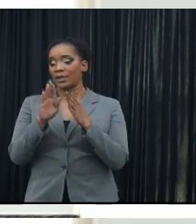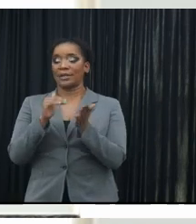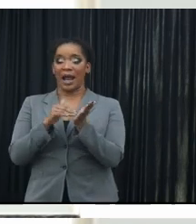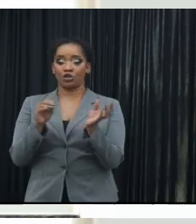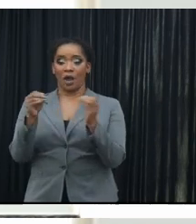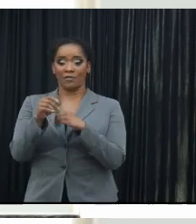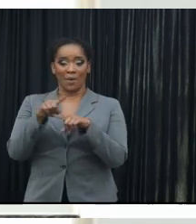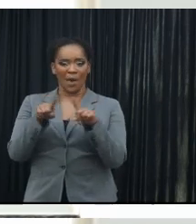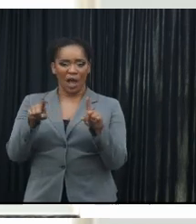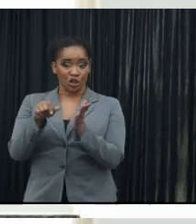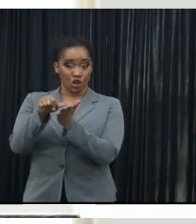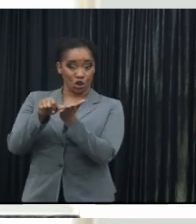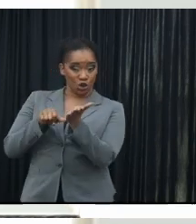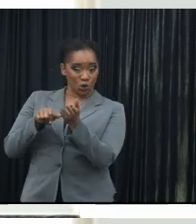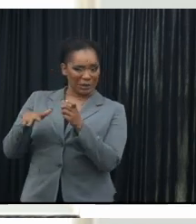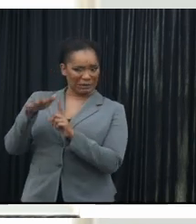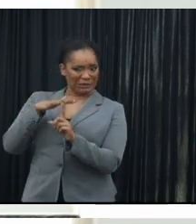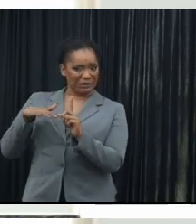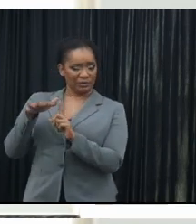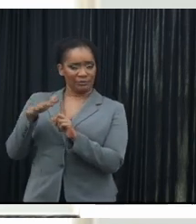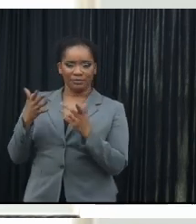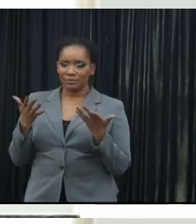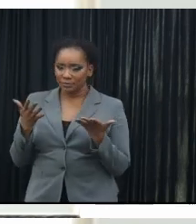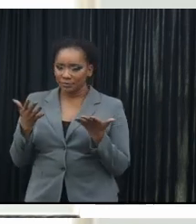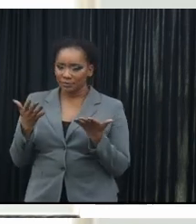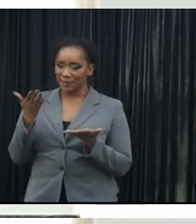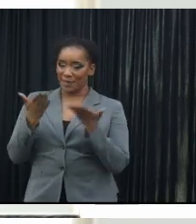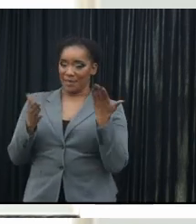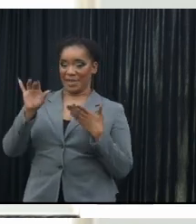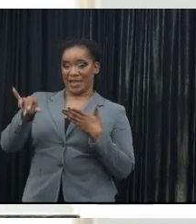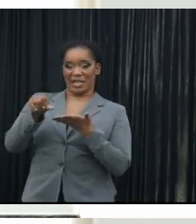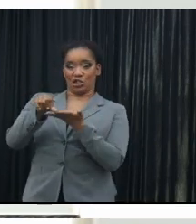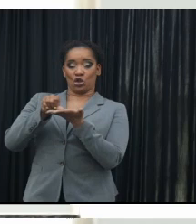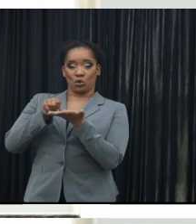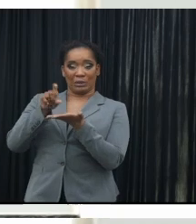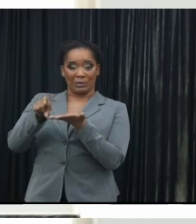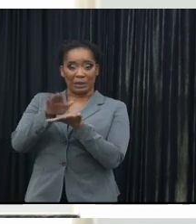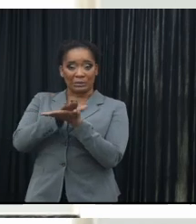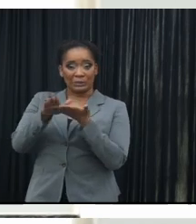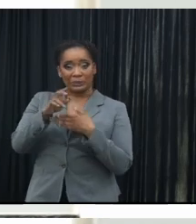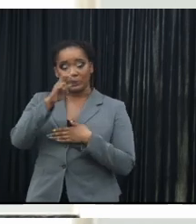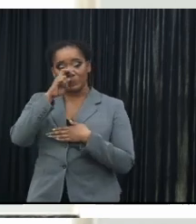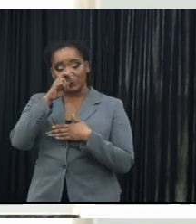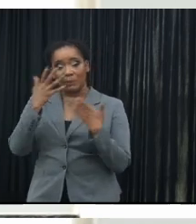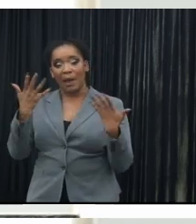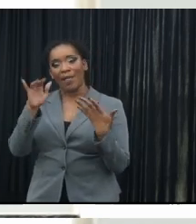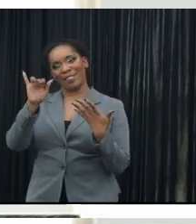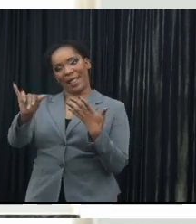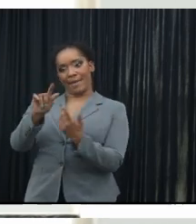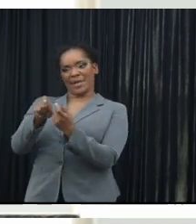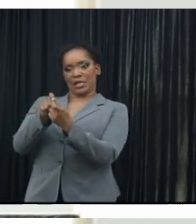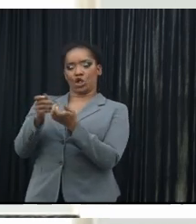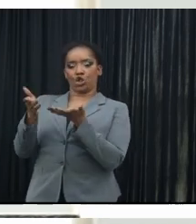environment? It might be that they need a sterile environment because of surgery. In that particular situation, a